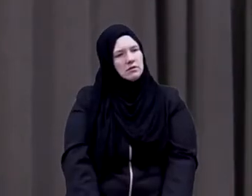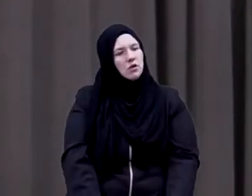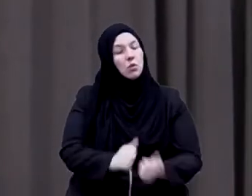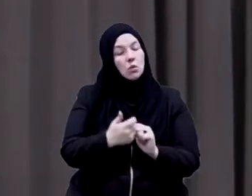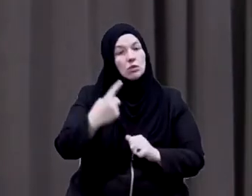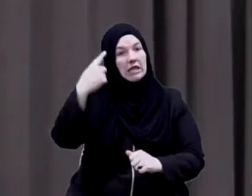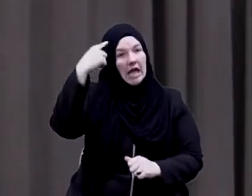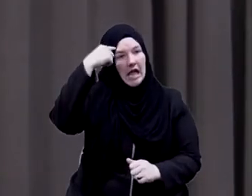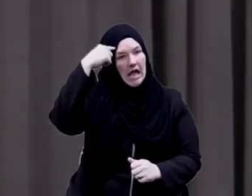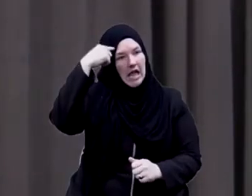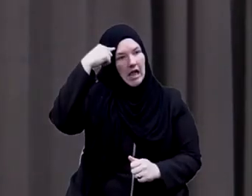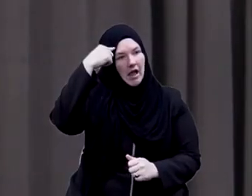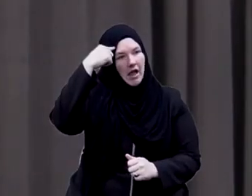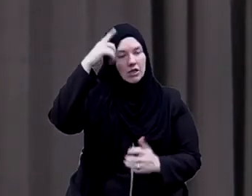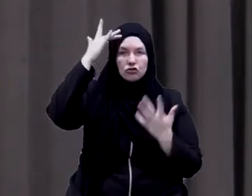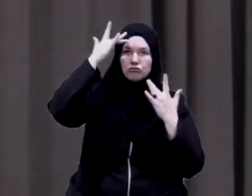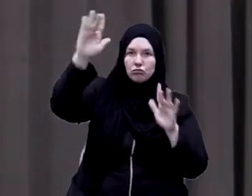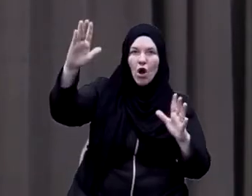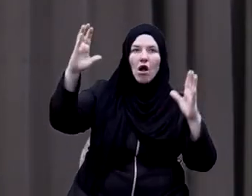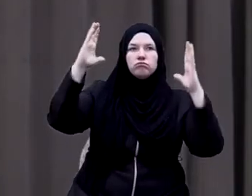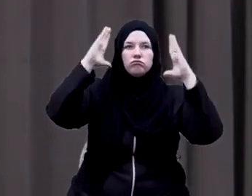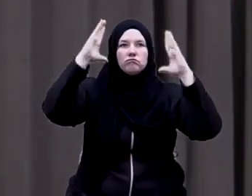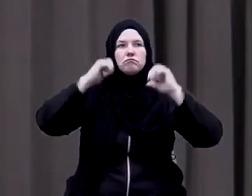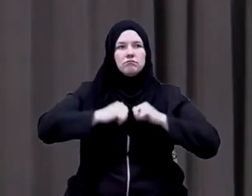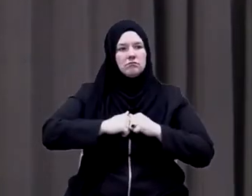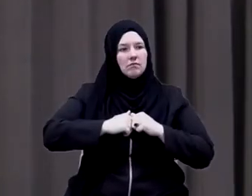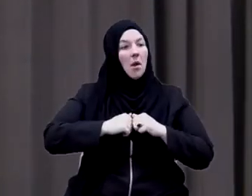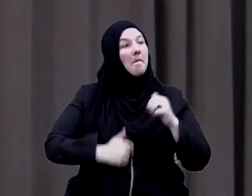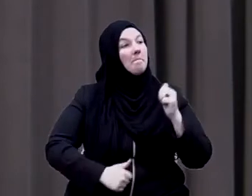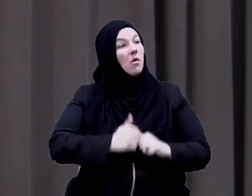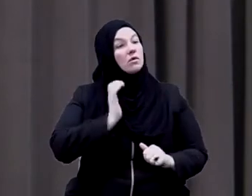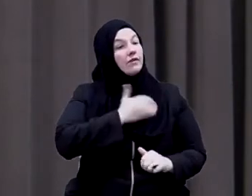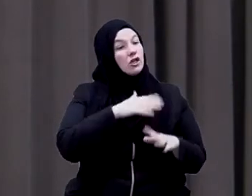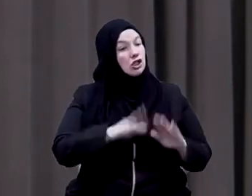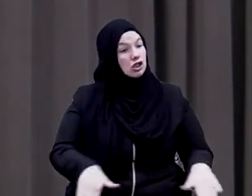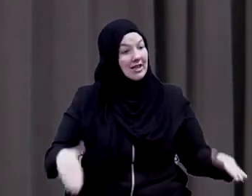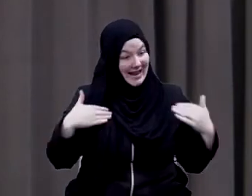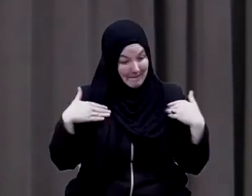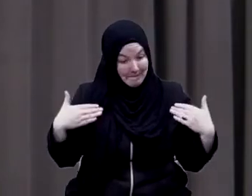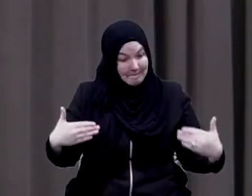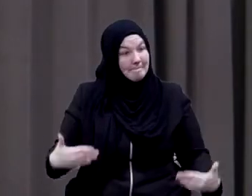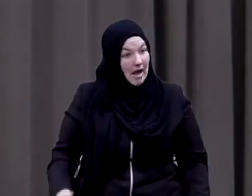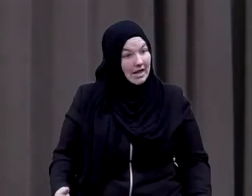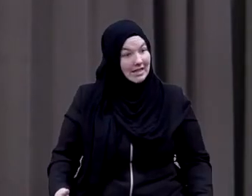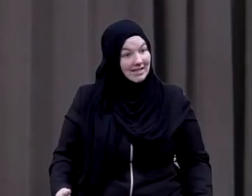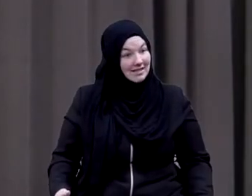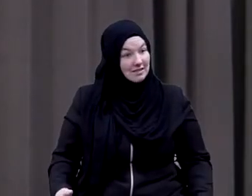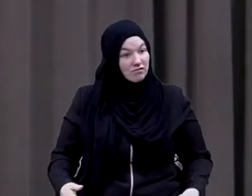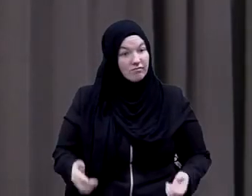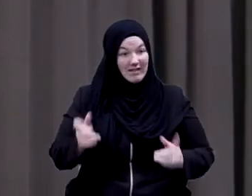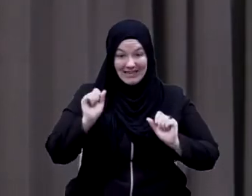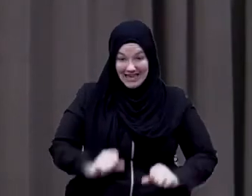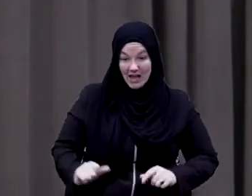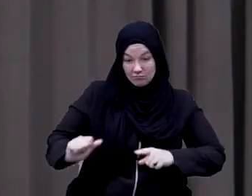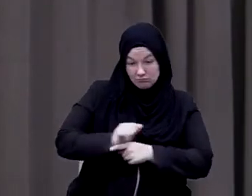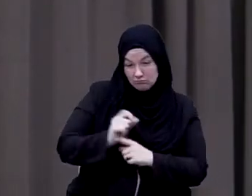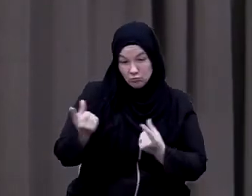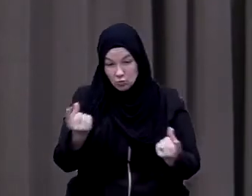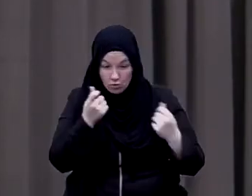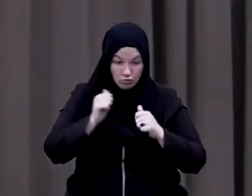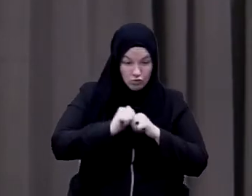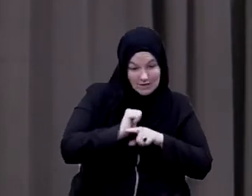whose head is bigger than his body. Most of our children have bodies, but they don't have the brains